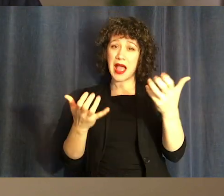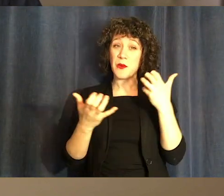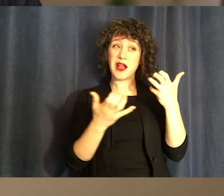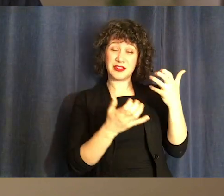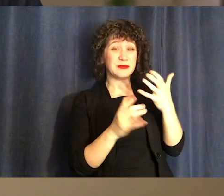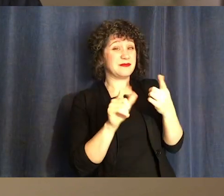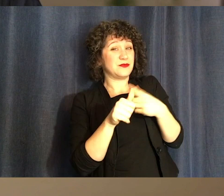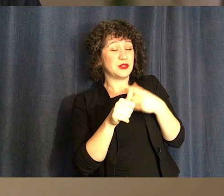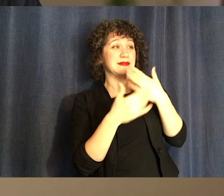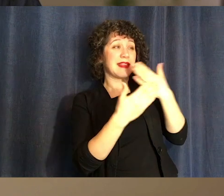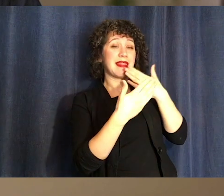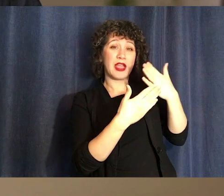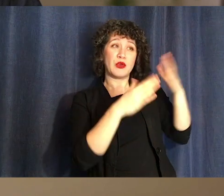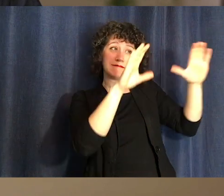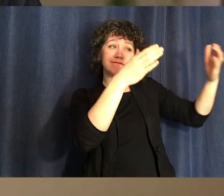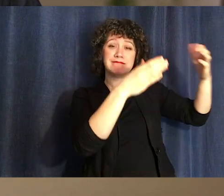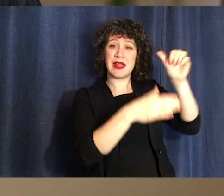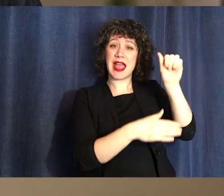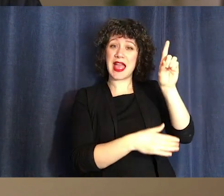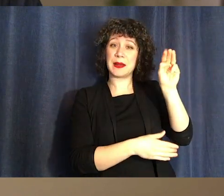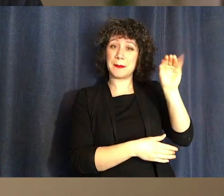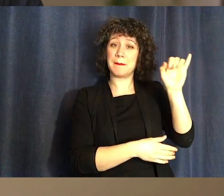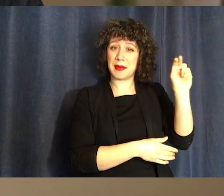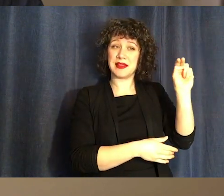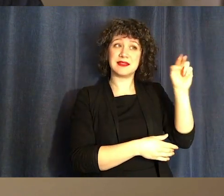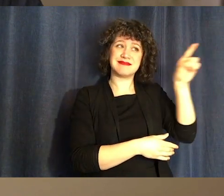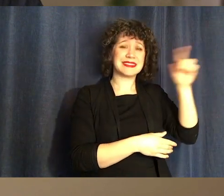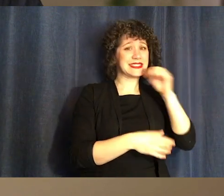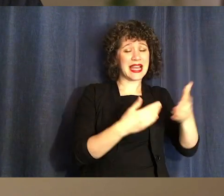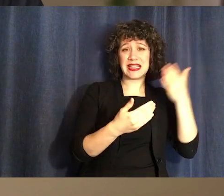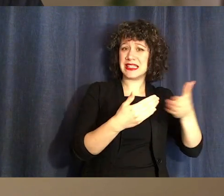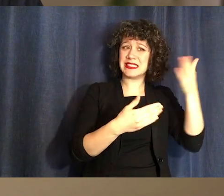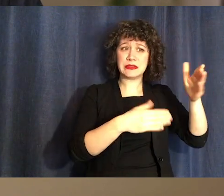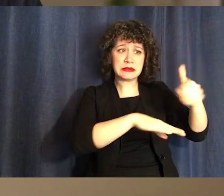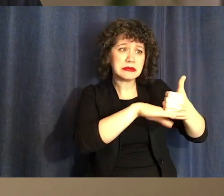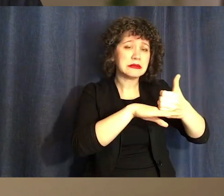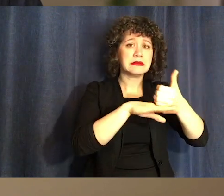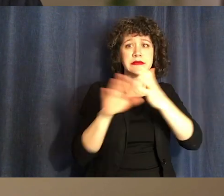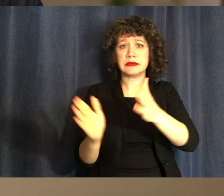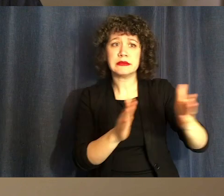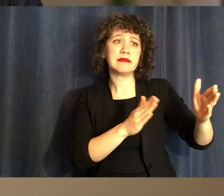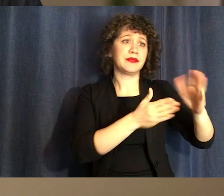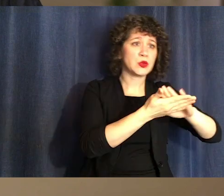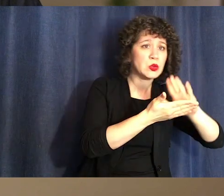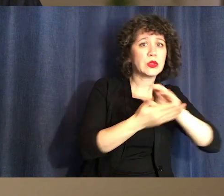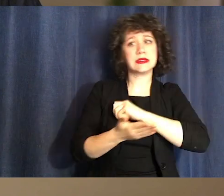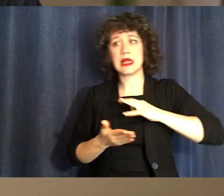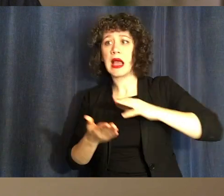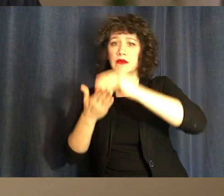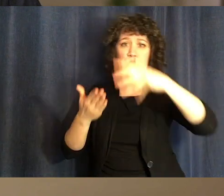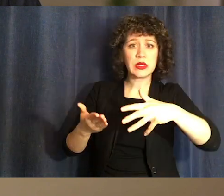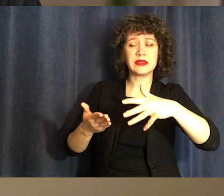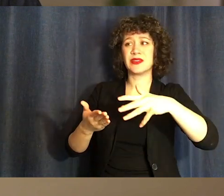have been easy combining schools, students, and staff, or the cancellation of school, trying to figure out how to help the faculty and